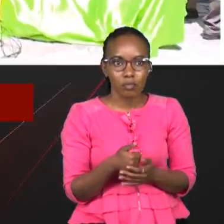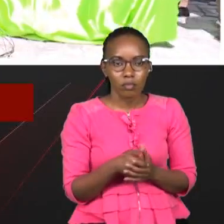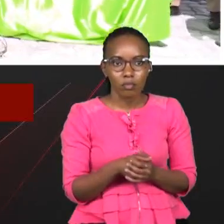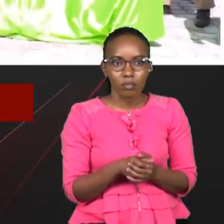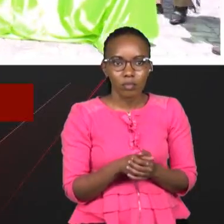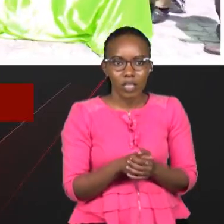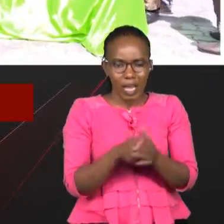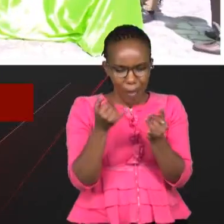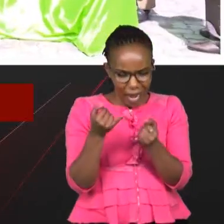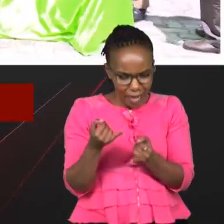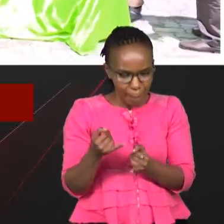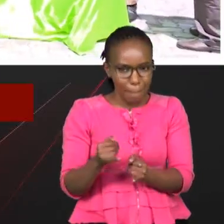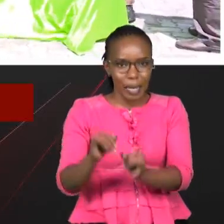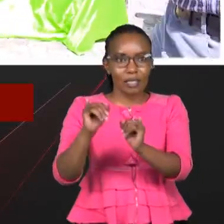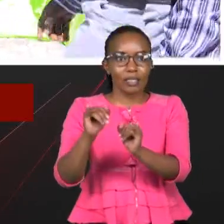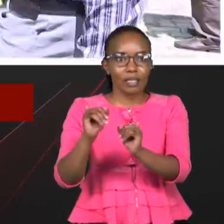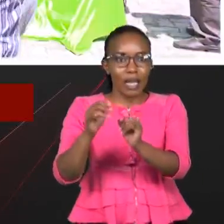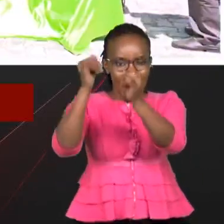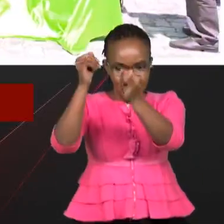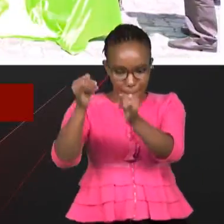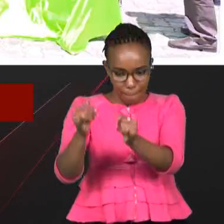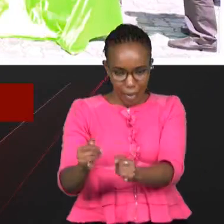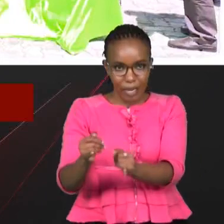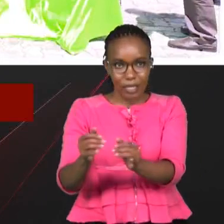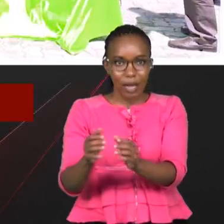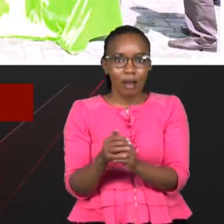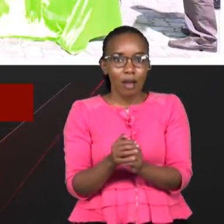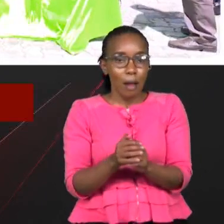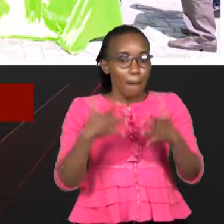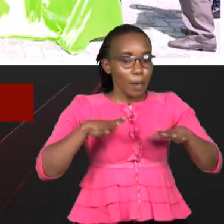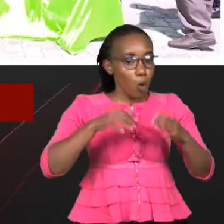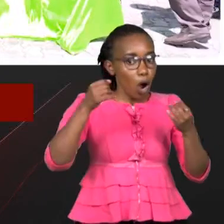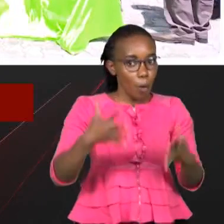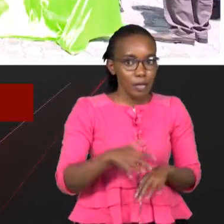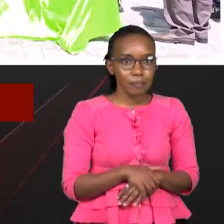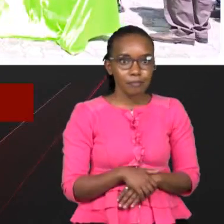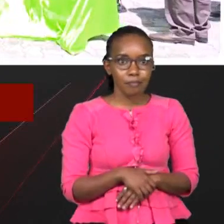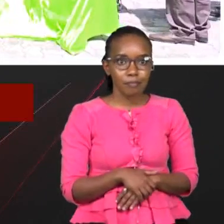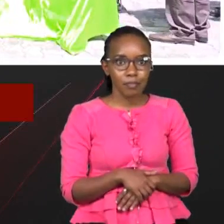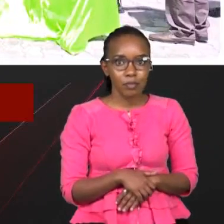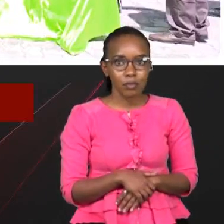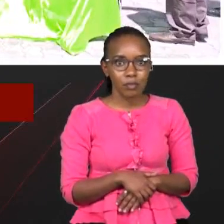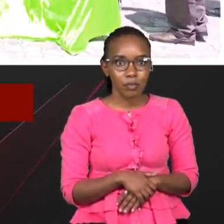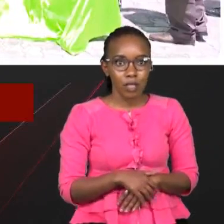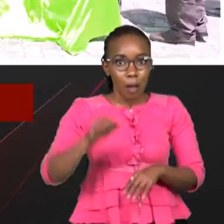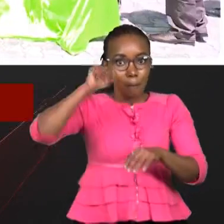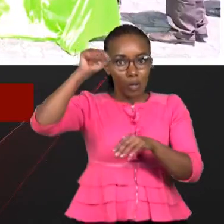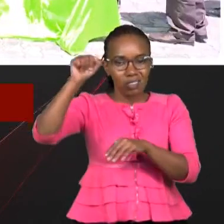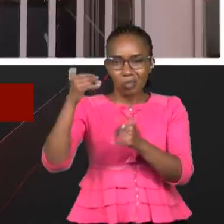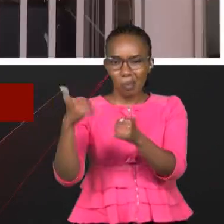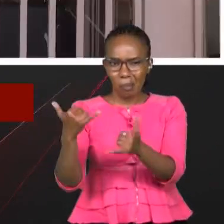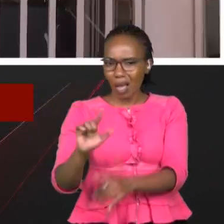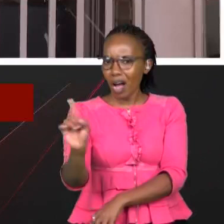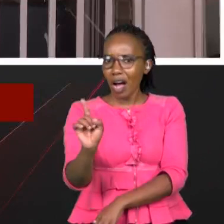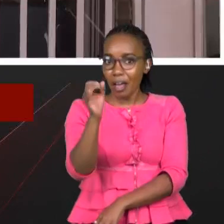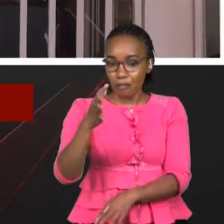being an independent candidate. And we can count how many independent candidates are there. Yes. To get into, I said, nobody's getting into politics to play around.